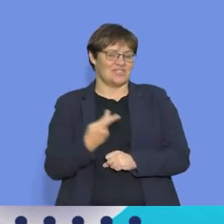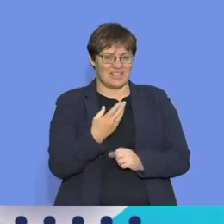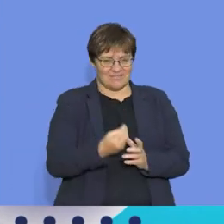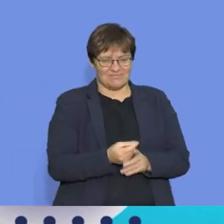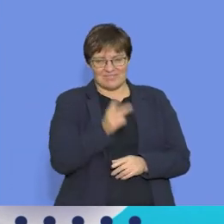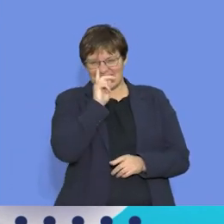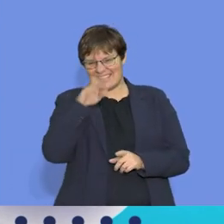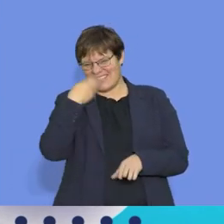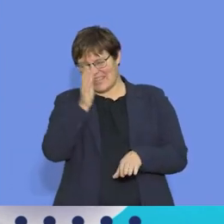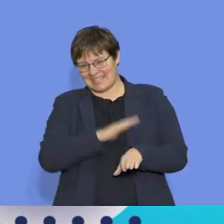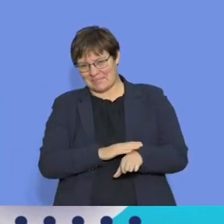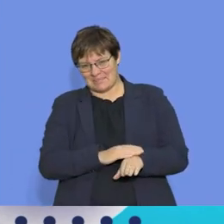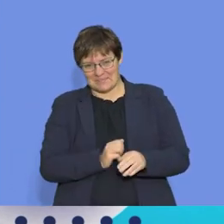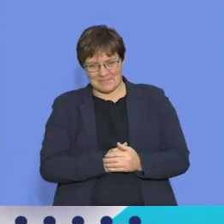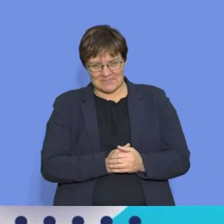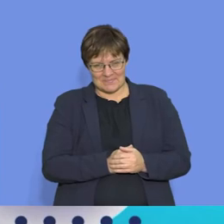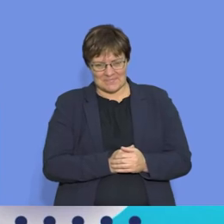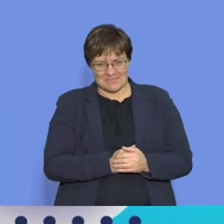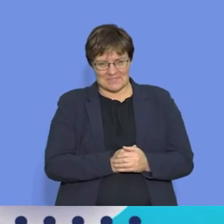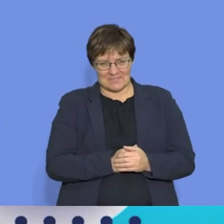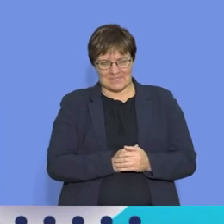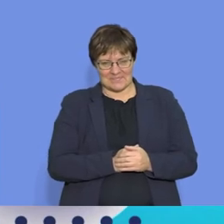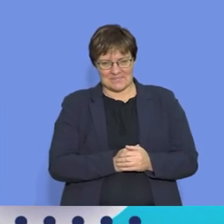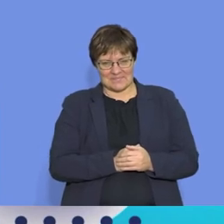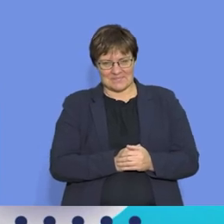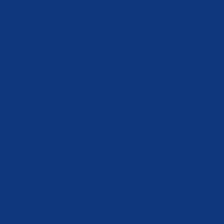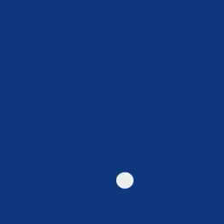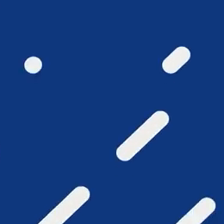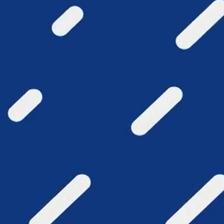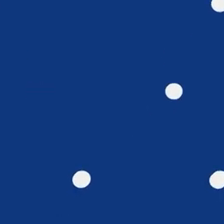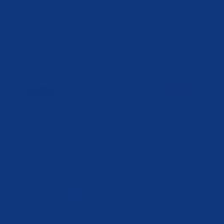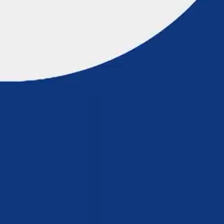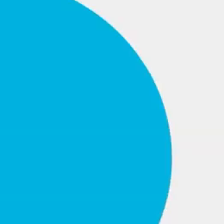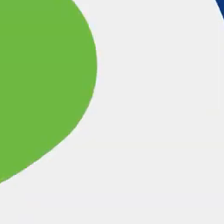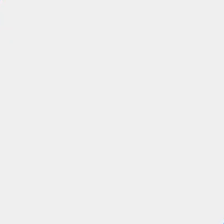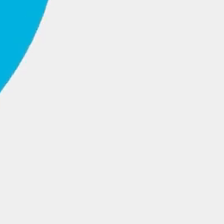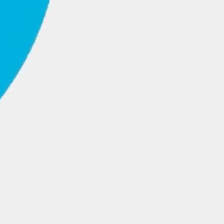how things did change. See you next time.